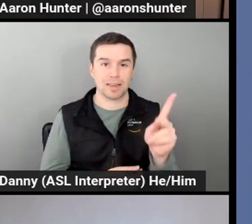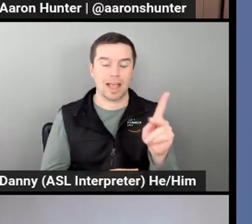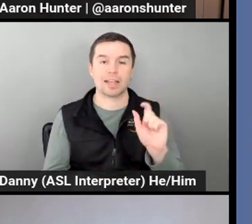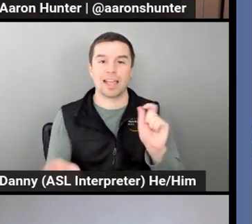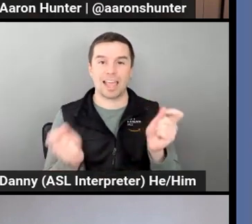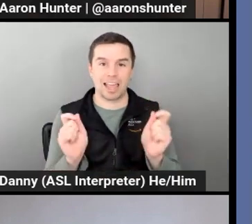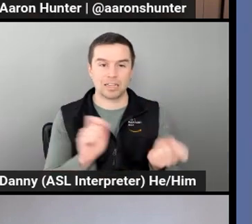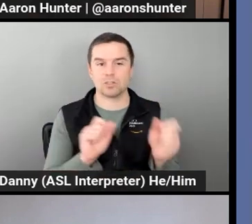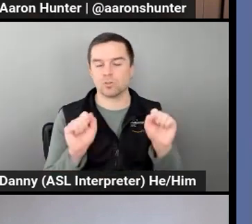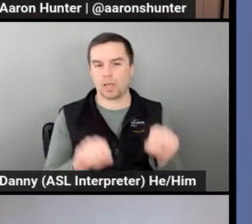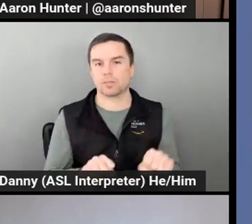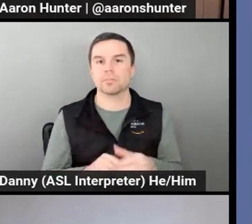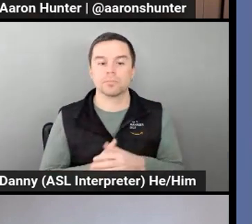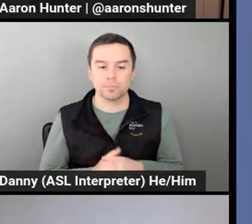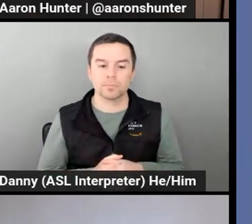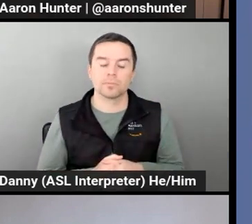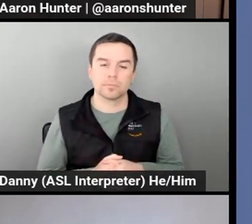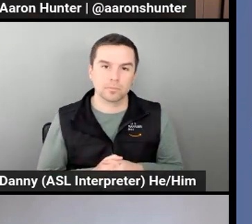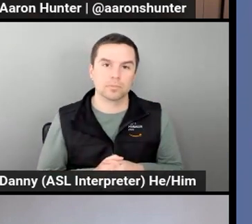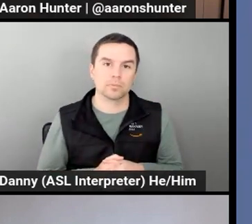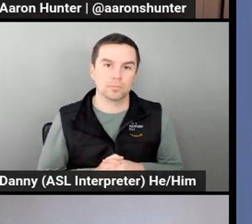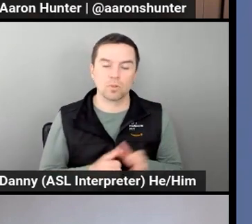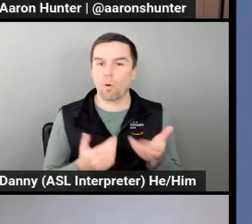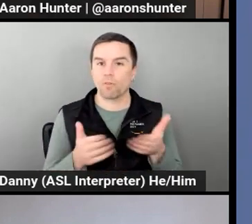stack. So overall,